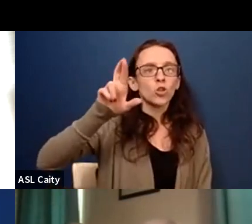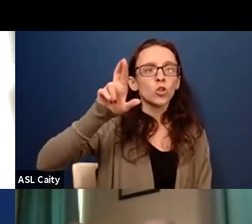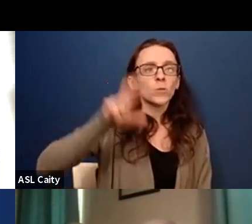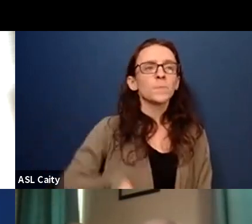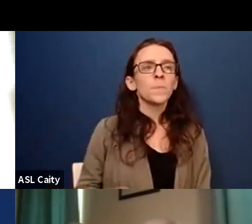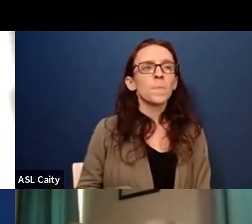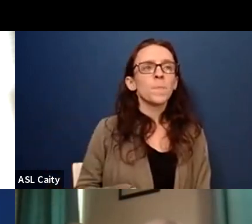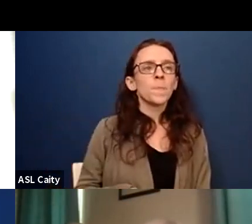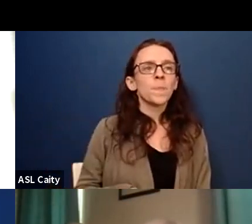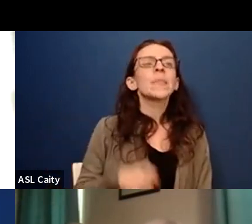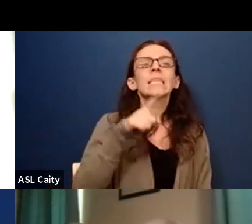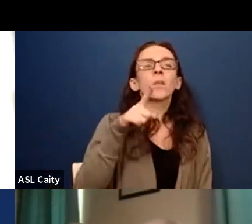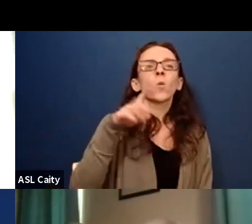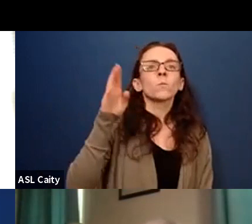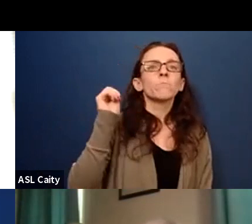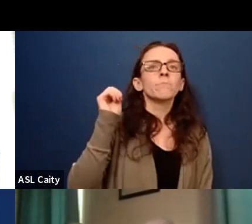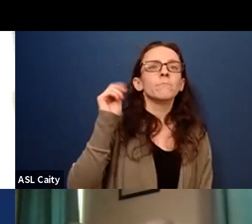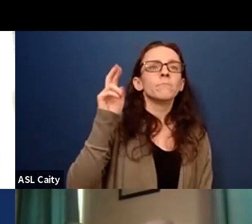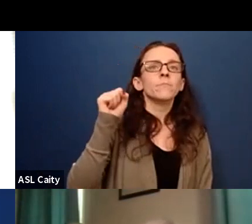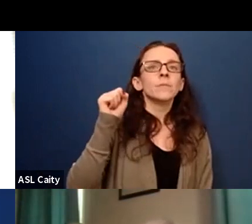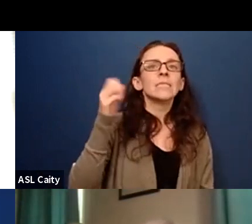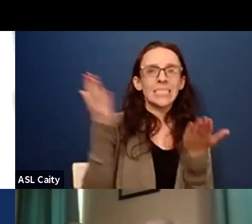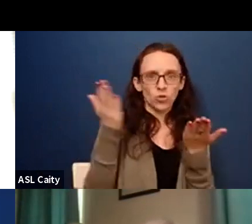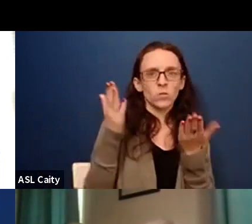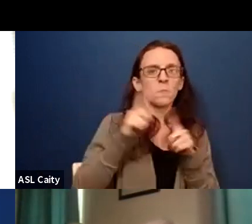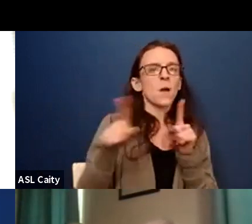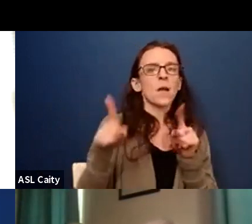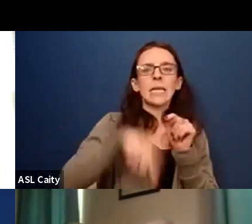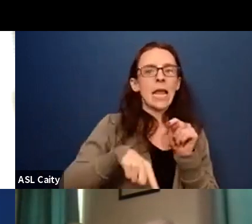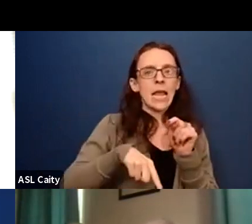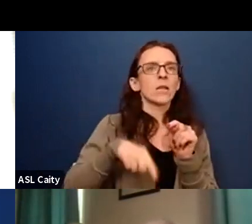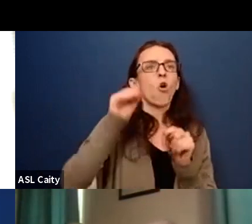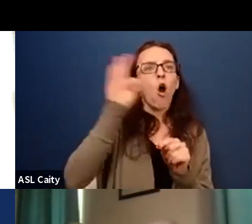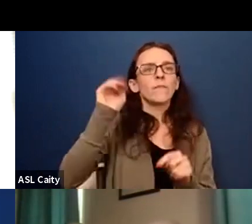Ms. Aguirre is here, but she cannot unmute herself at this moment.